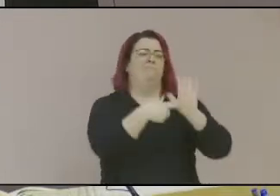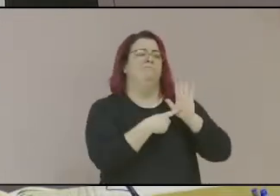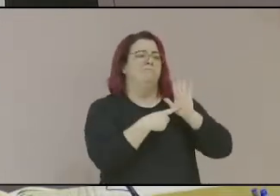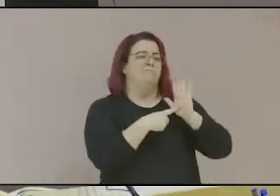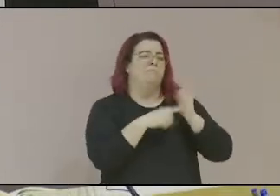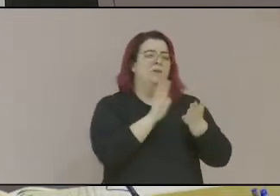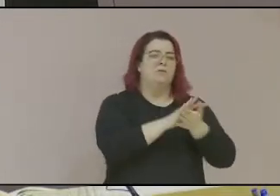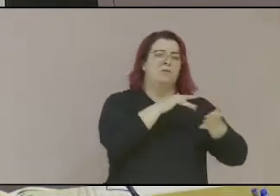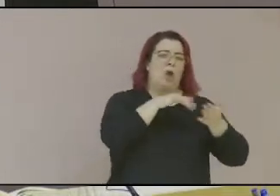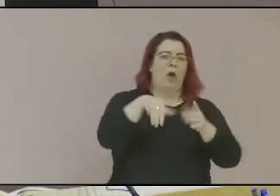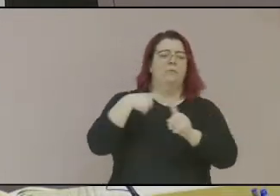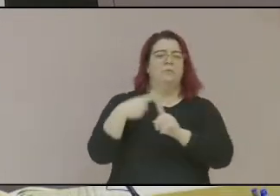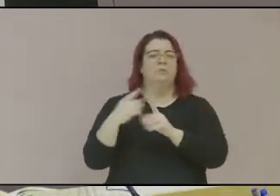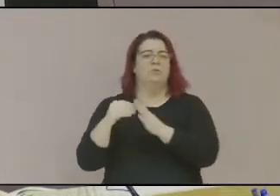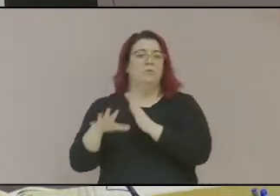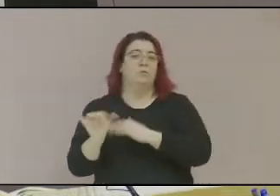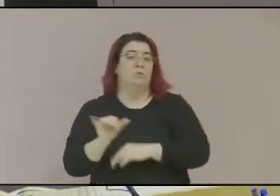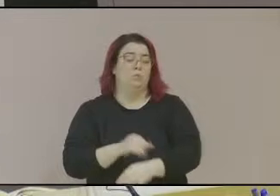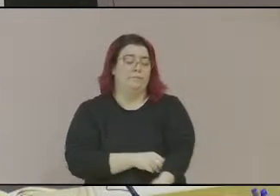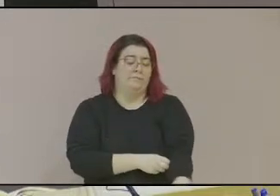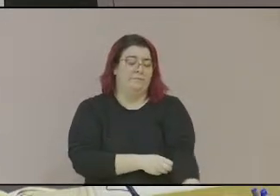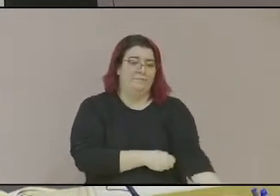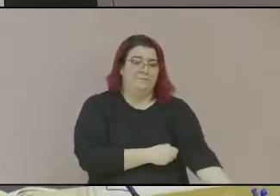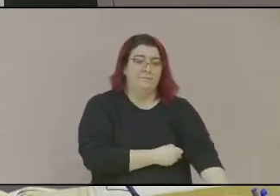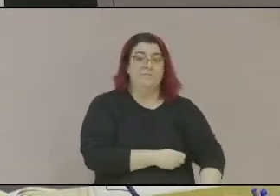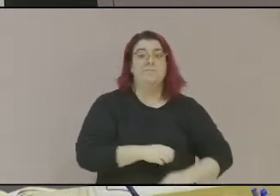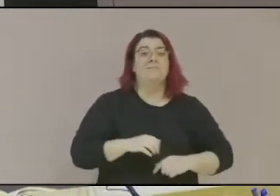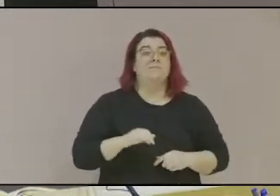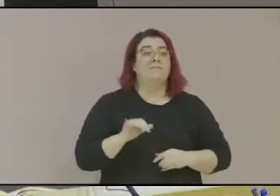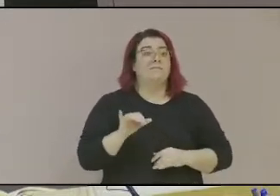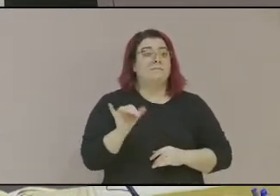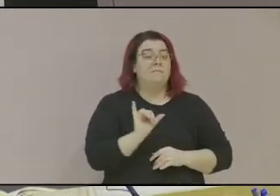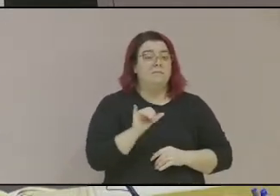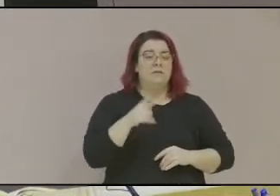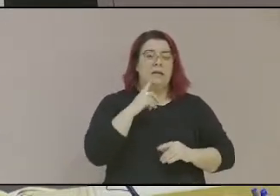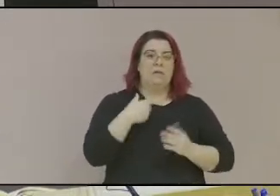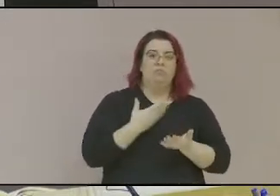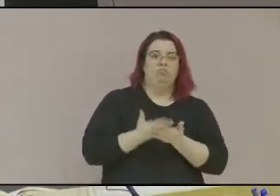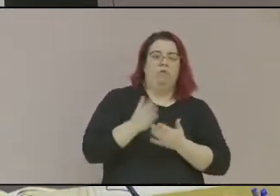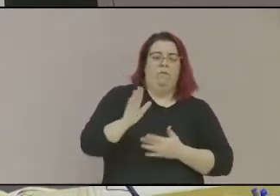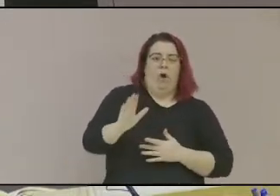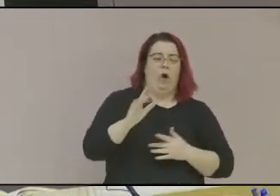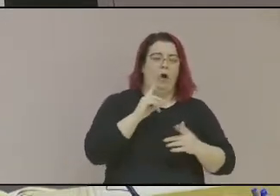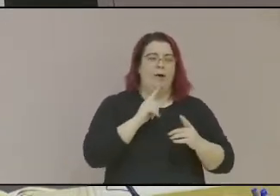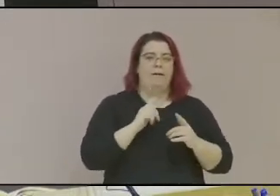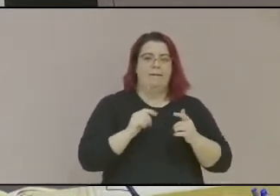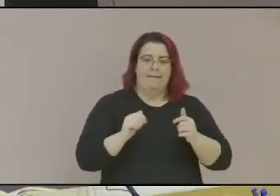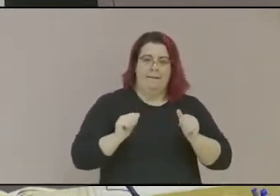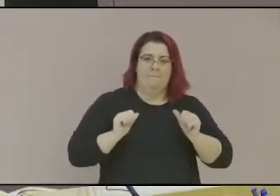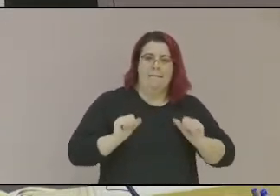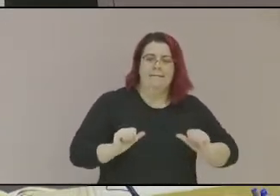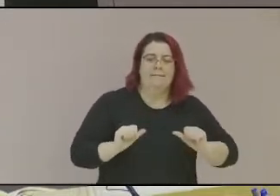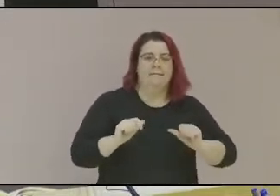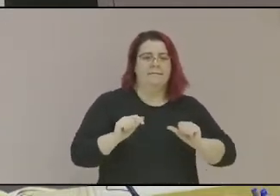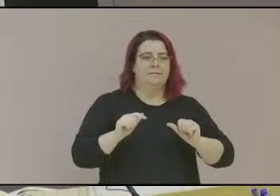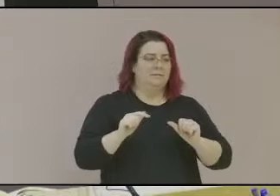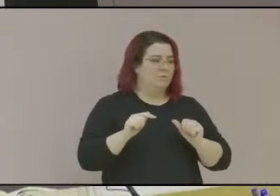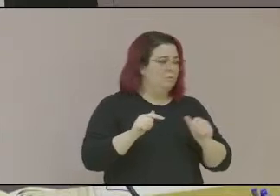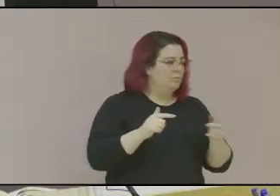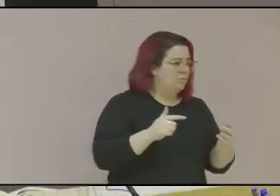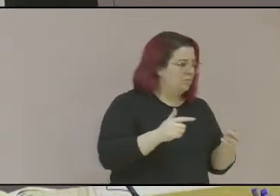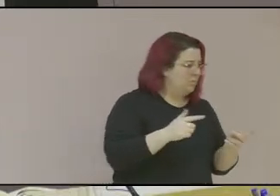others demonstrate Dr. Mills' ability to transform this sort of archival serendipity into insight.